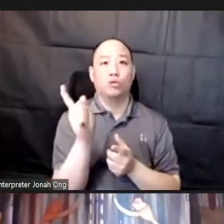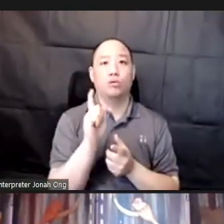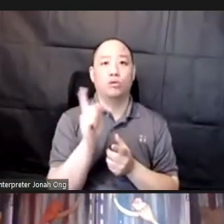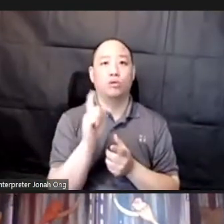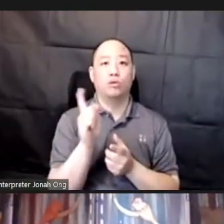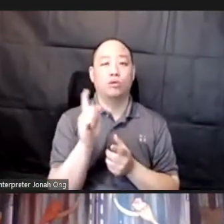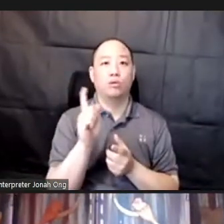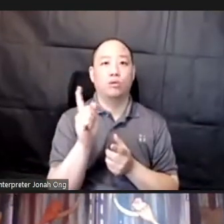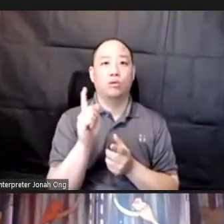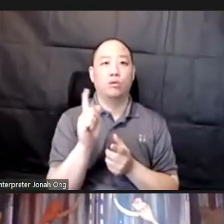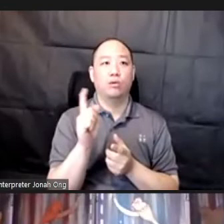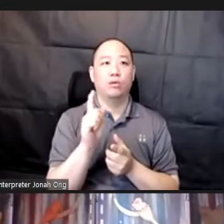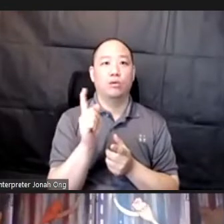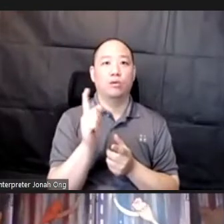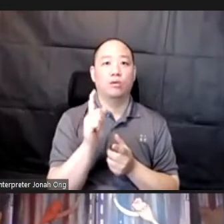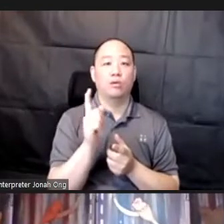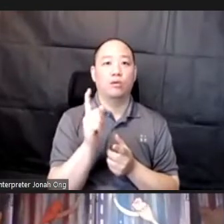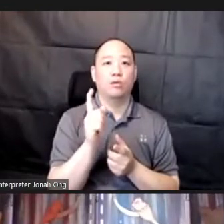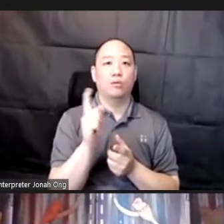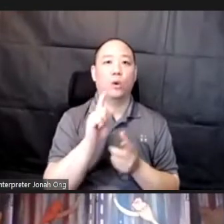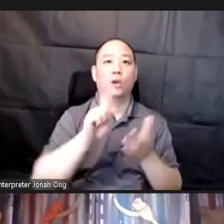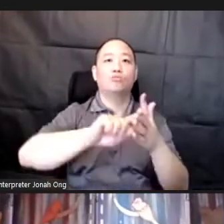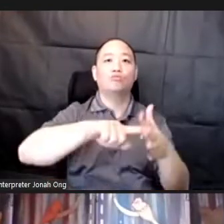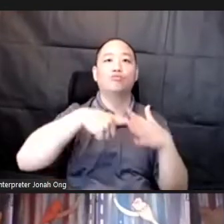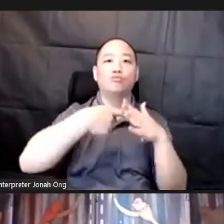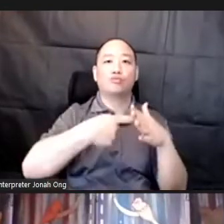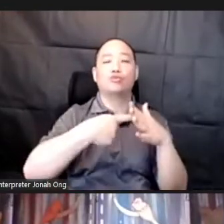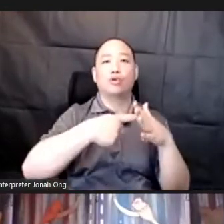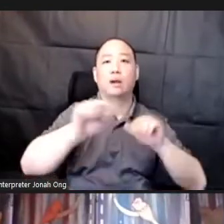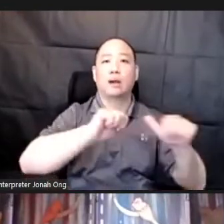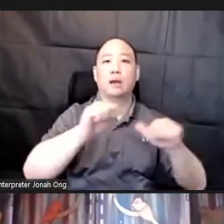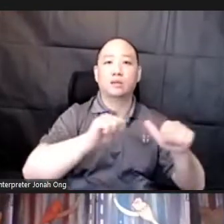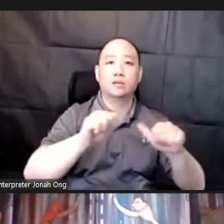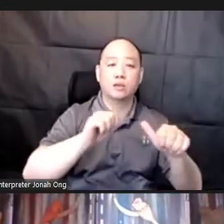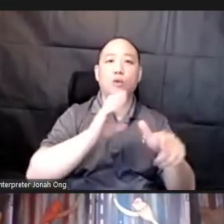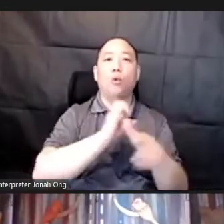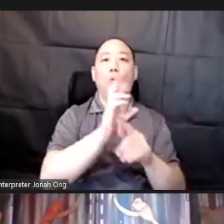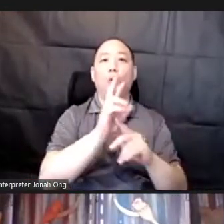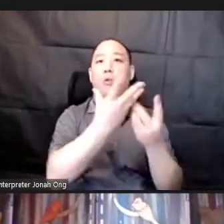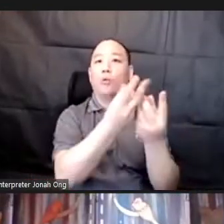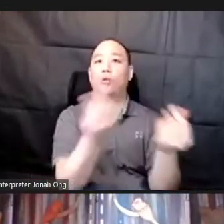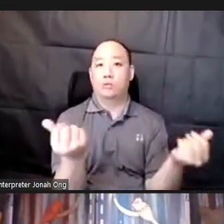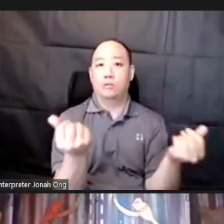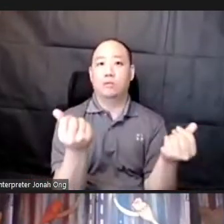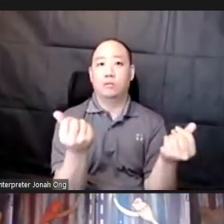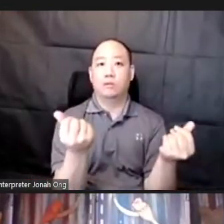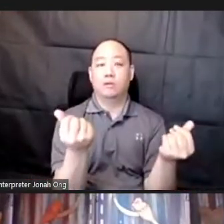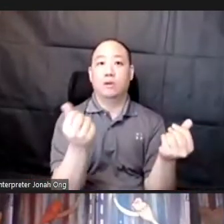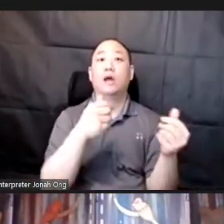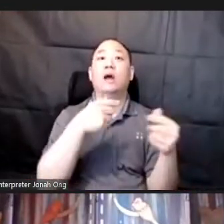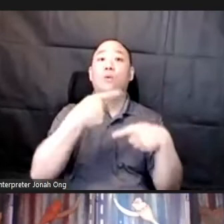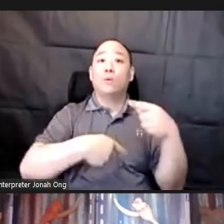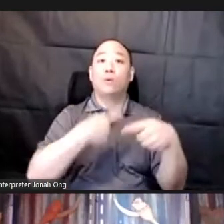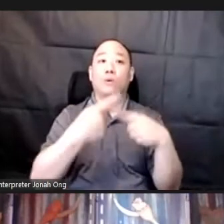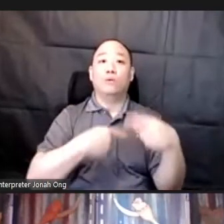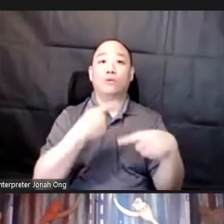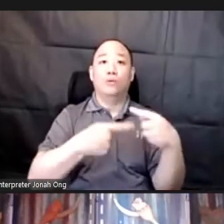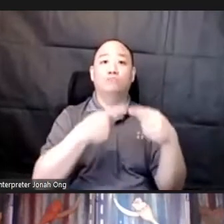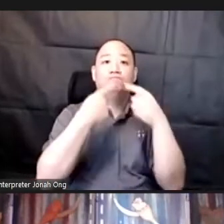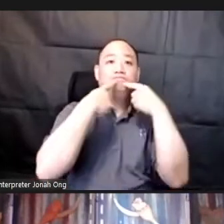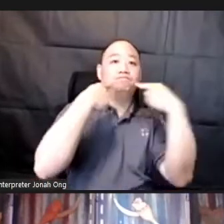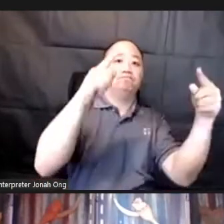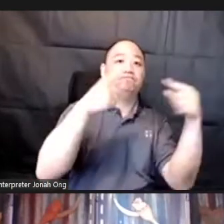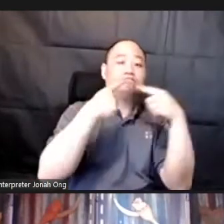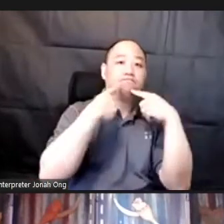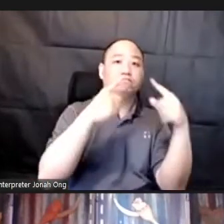where can affirmative action end in certain cases when the targets are achieved? And this is colored, you know,